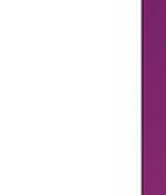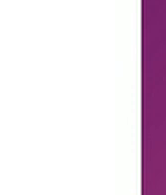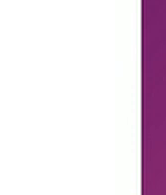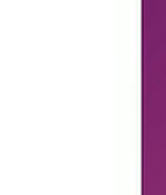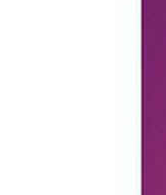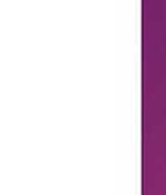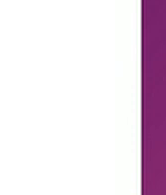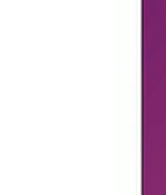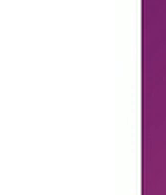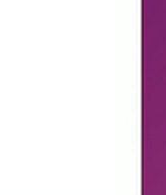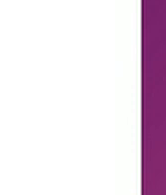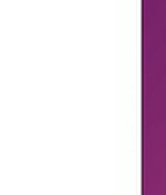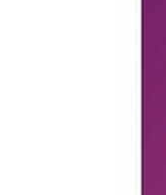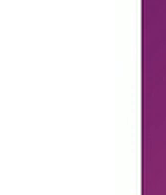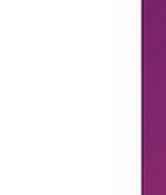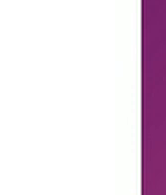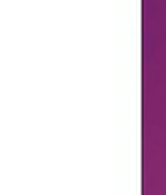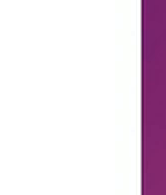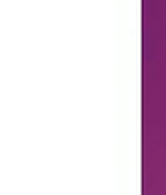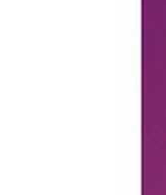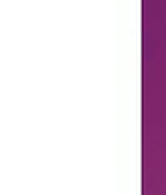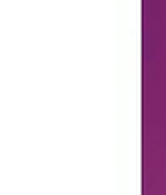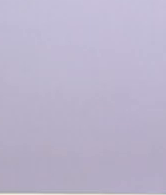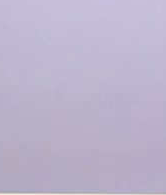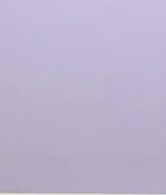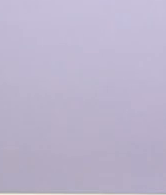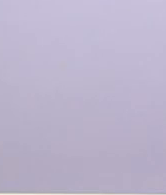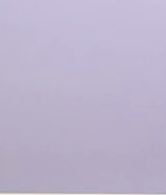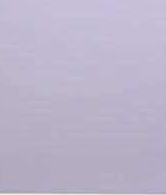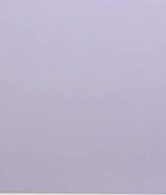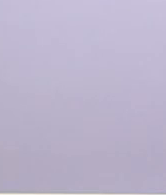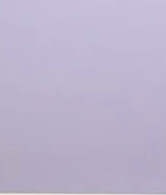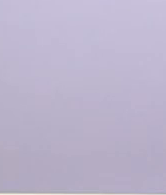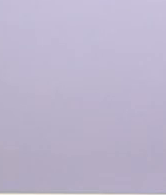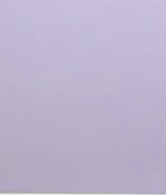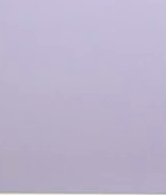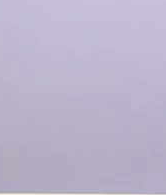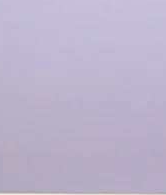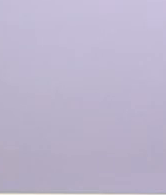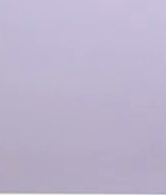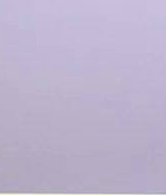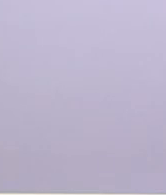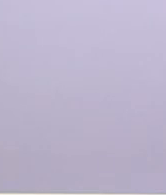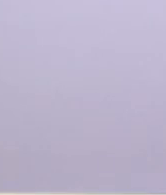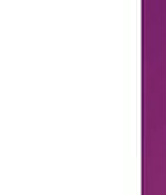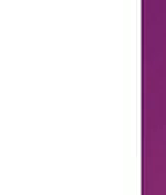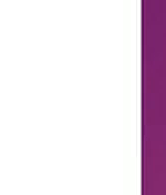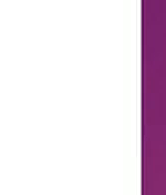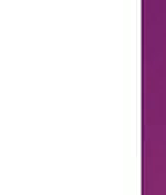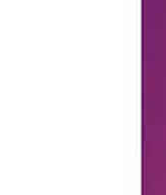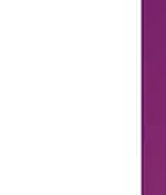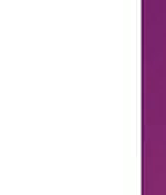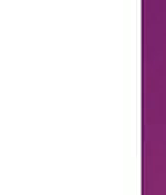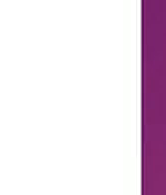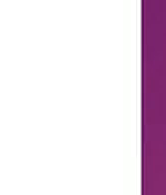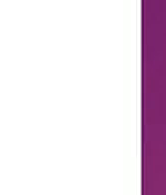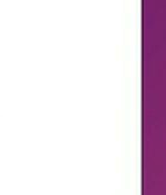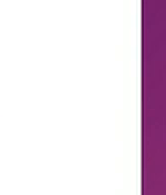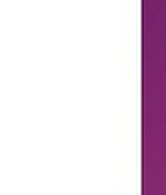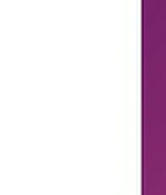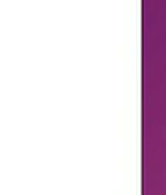Center and we're going to do the tasks. So, are you ready to make waves? I'm sure